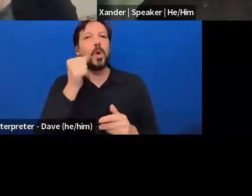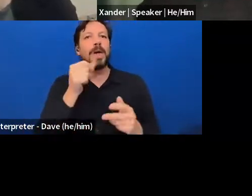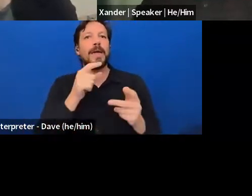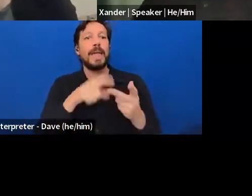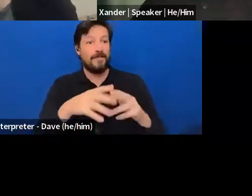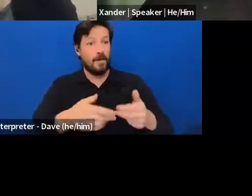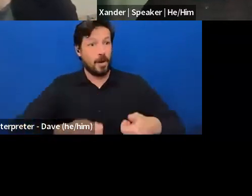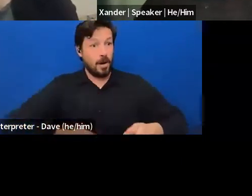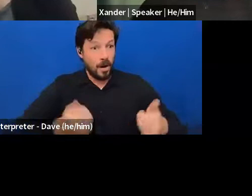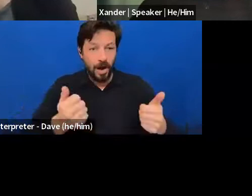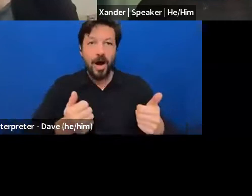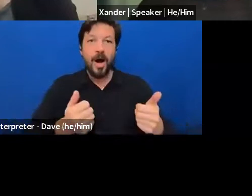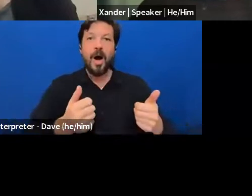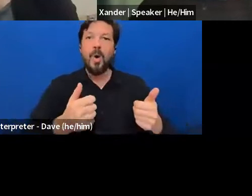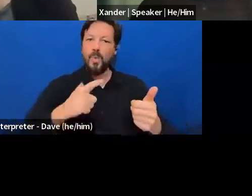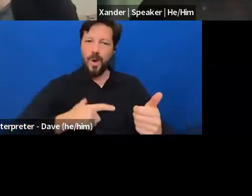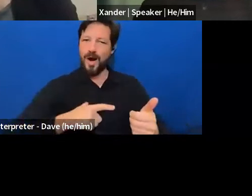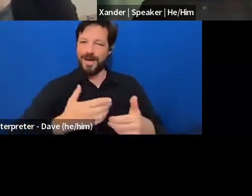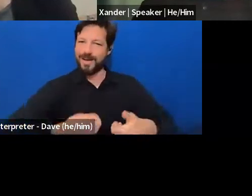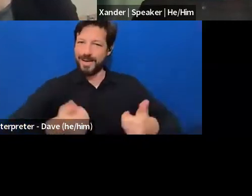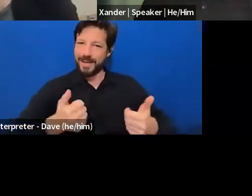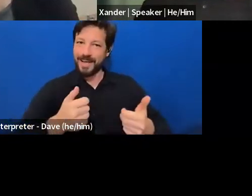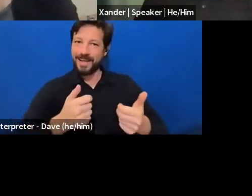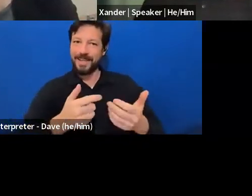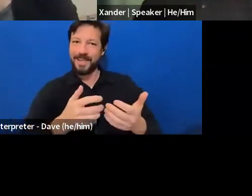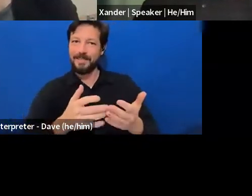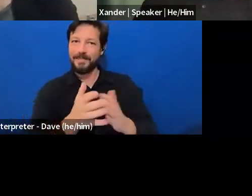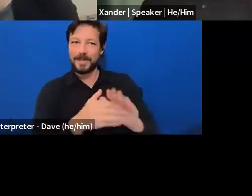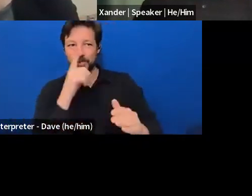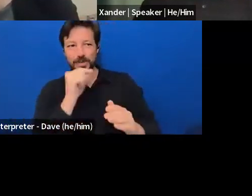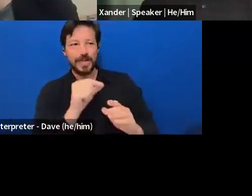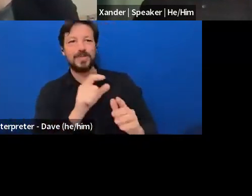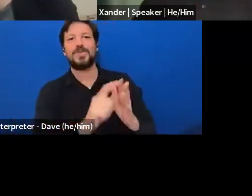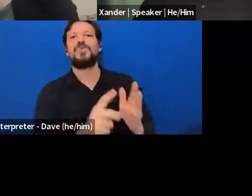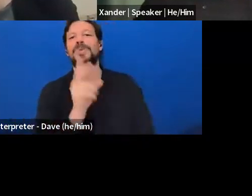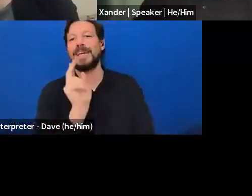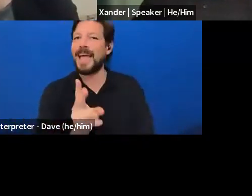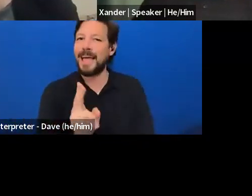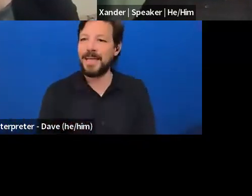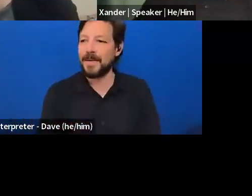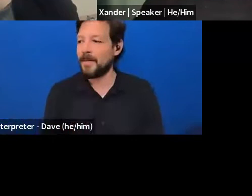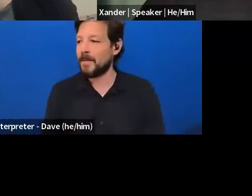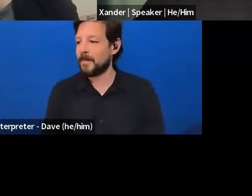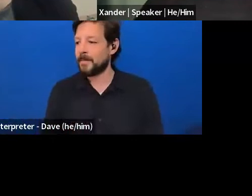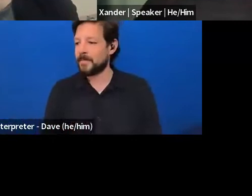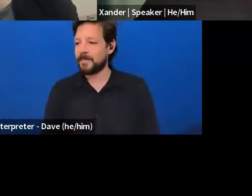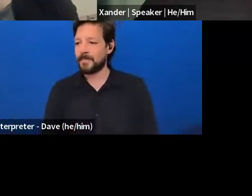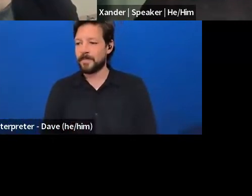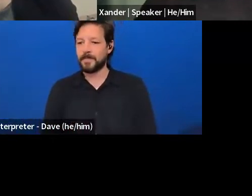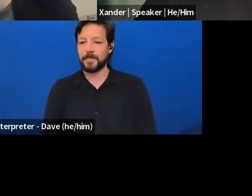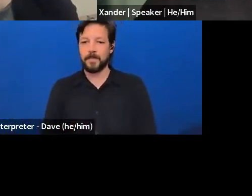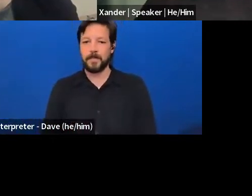it could hopefully be repeated. So it's really important to also have that mindset around